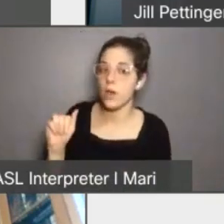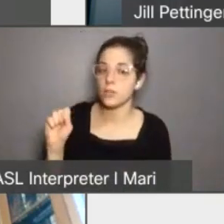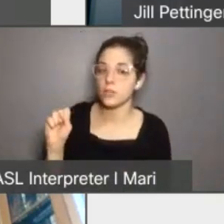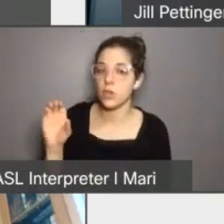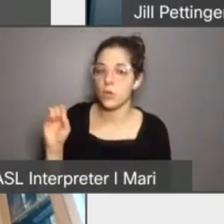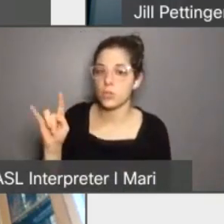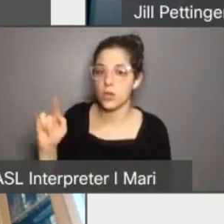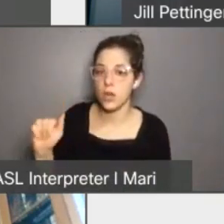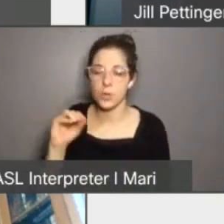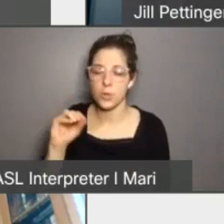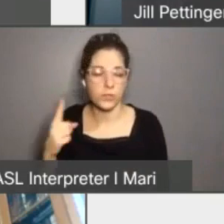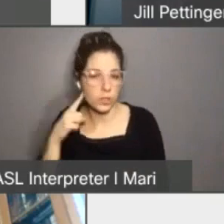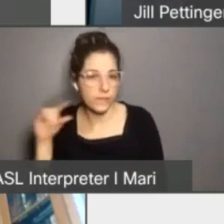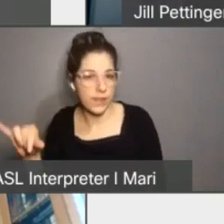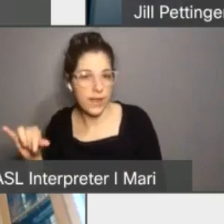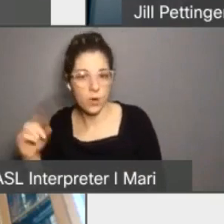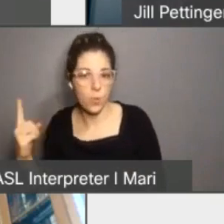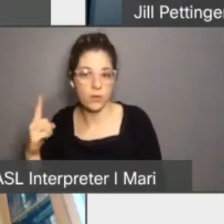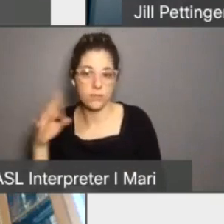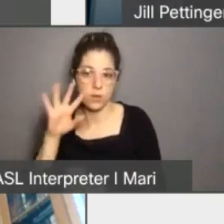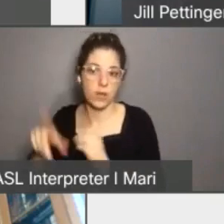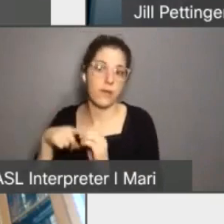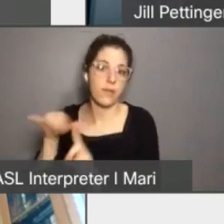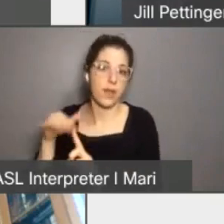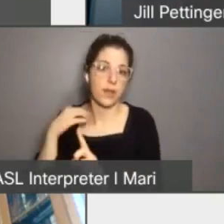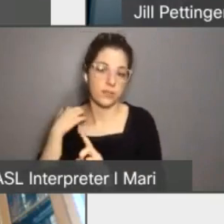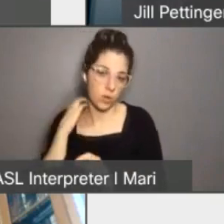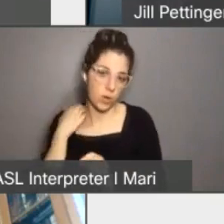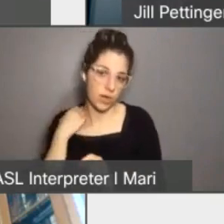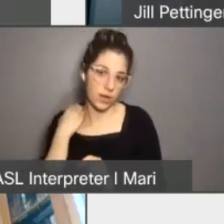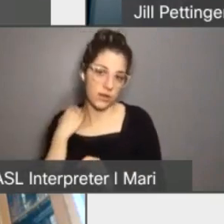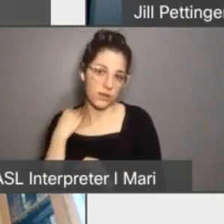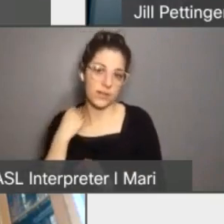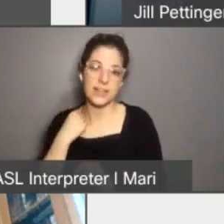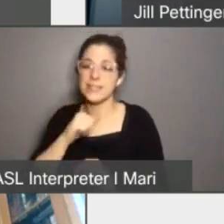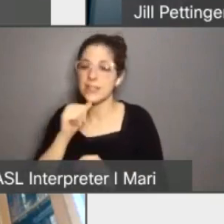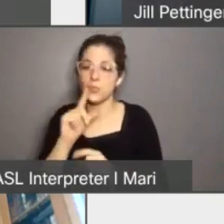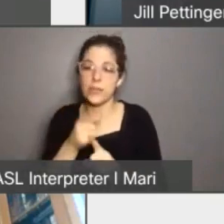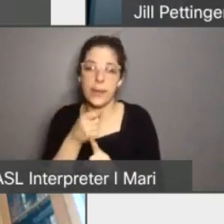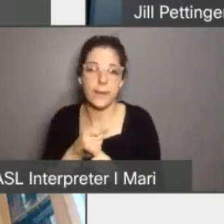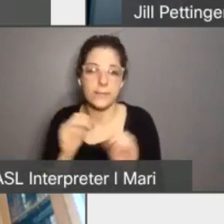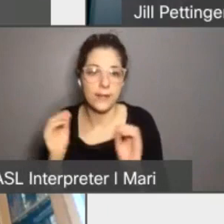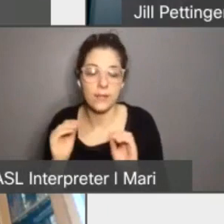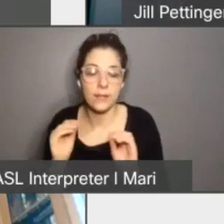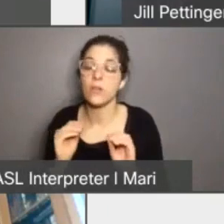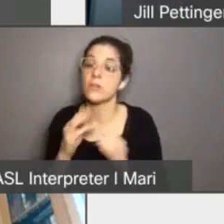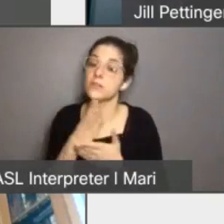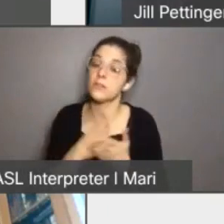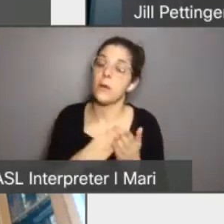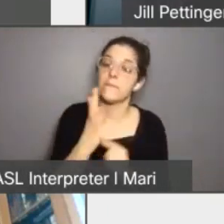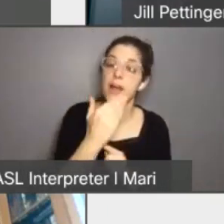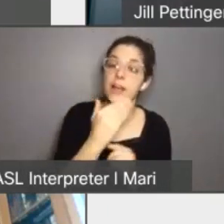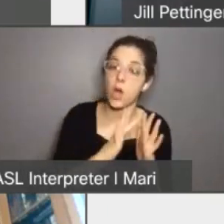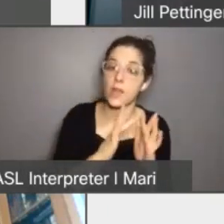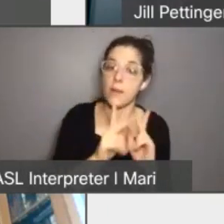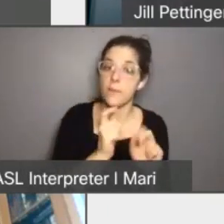doubt anyone's heard of it because no one really talks about it. So that really, realistically, that doesn't do anything. Then there are ones online which people make,